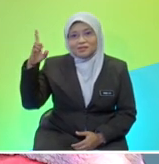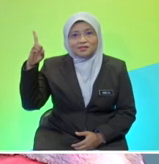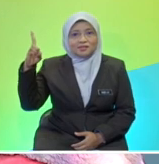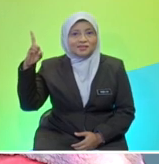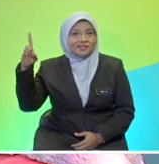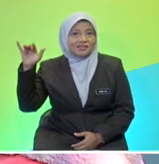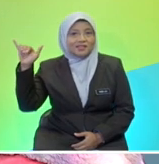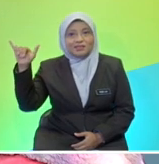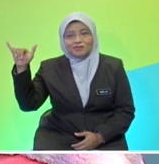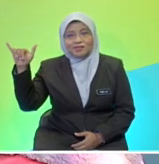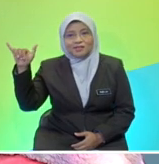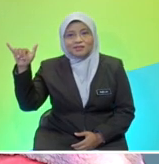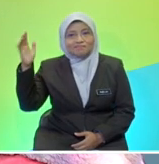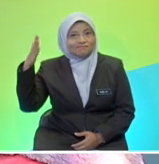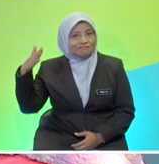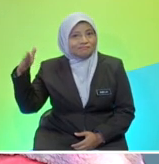T-E-D-D-Y. Teddy